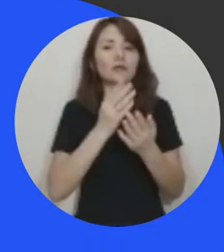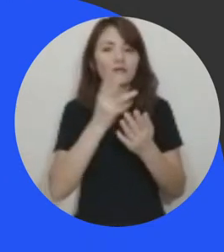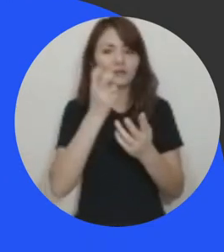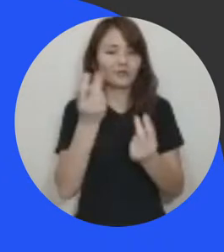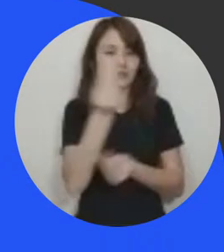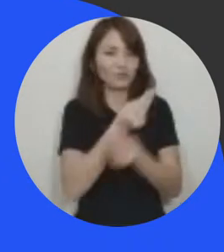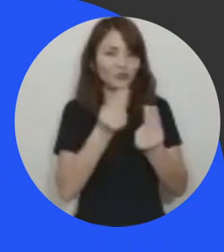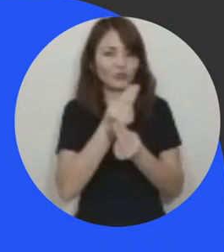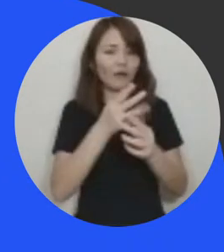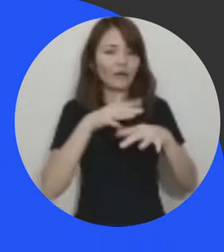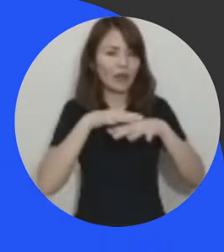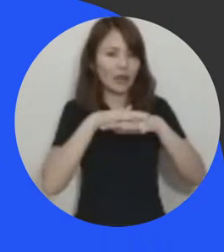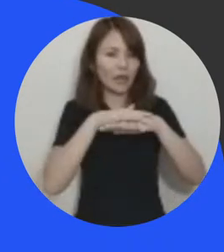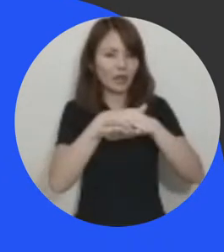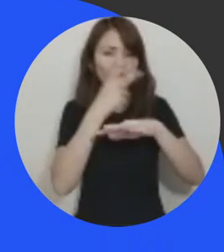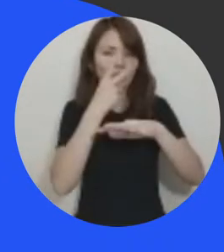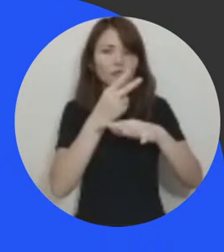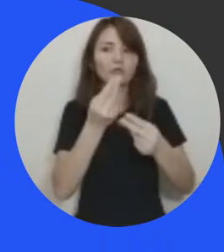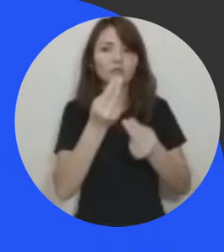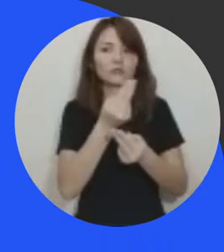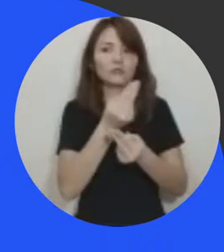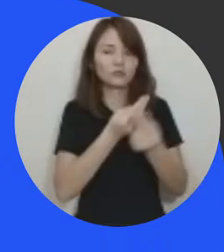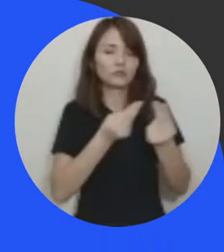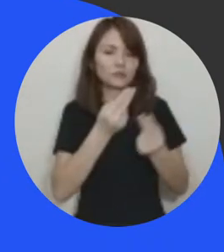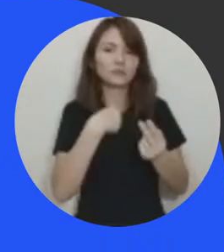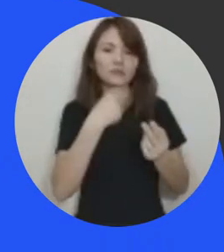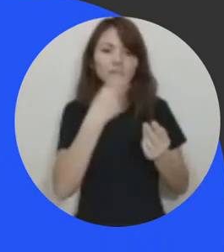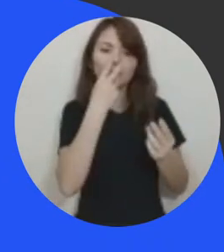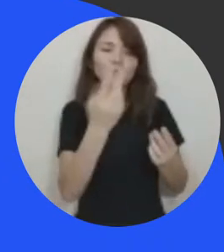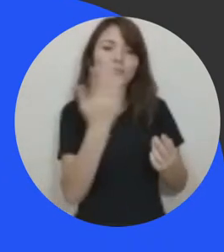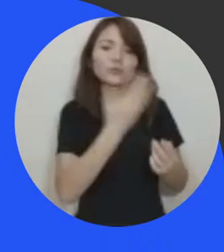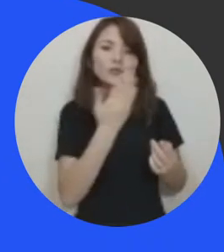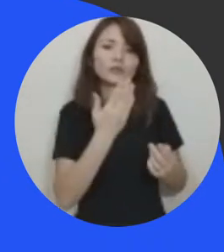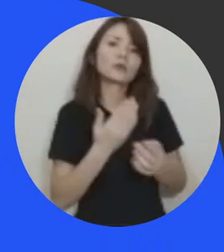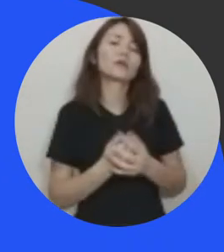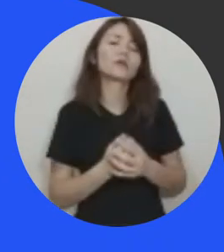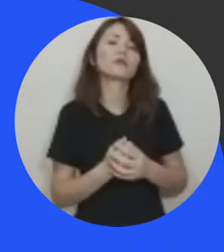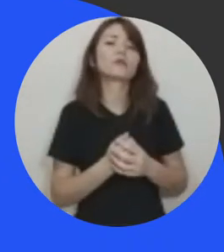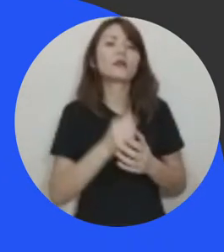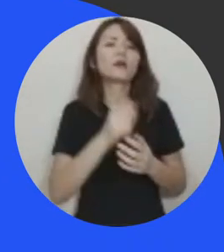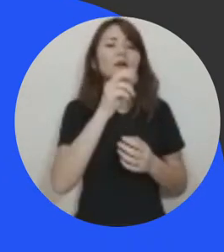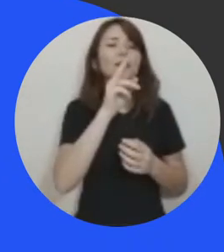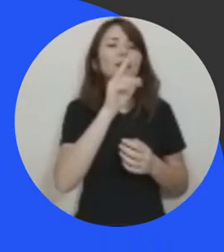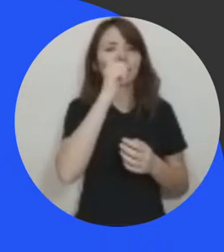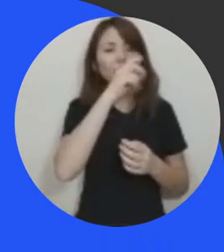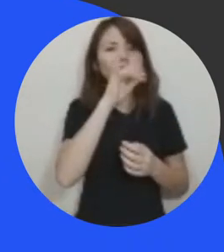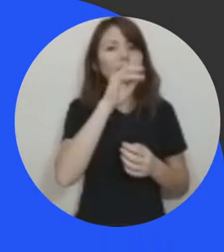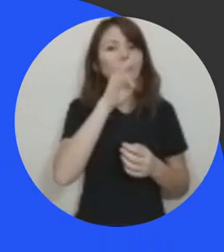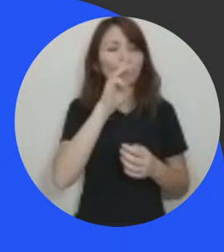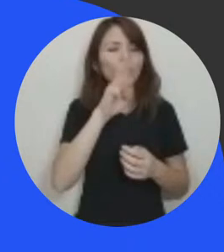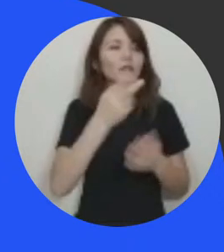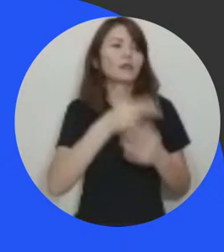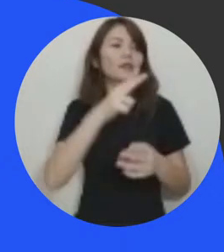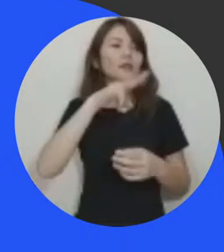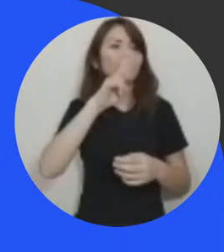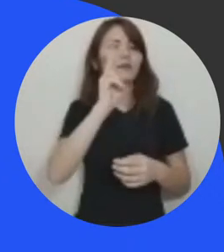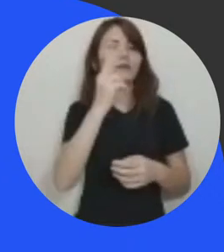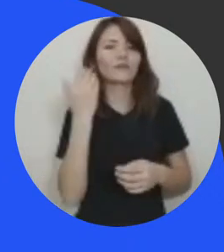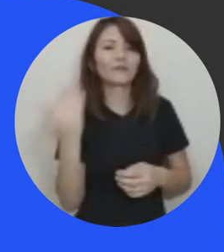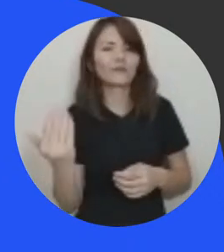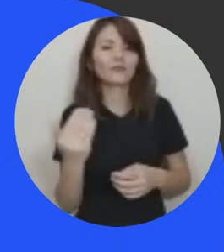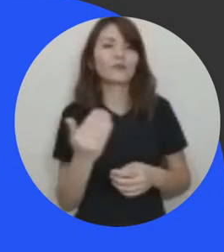we call nucleic acids, and those are DNA and RNA. And so they are chemicals,